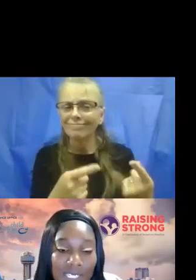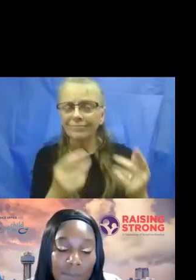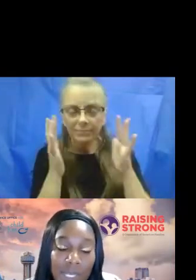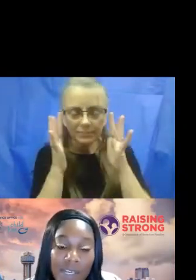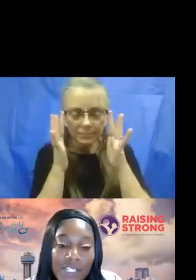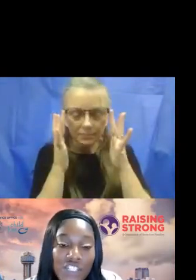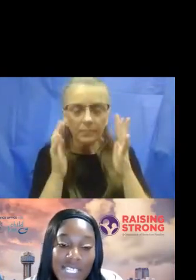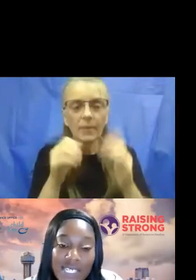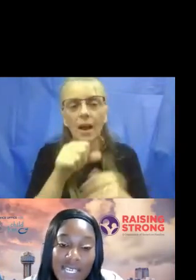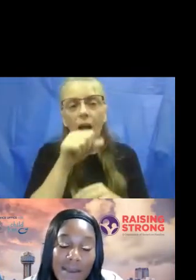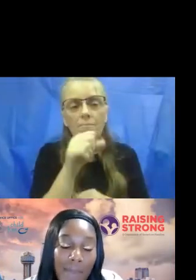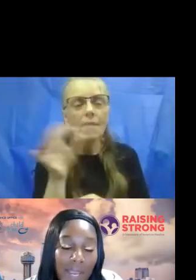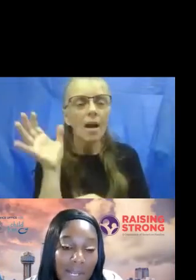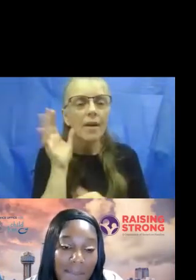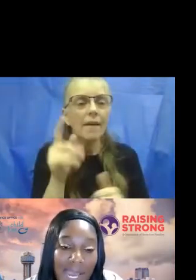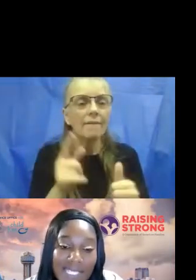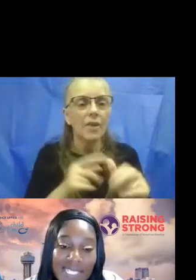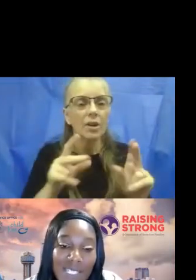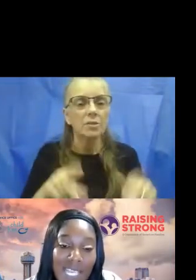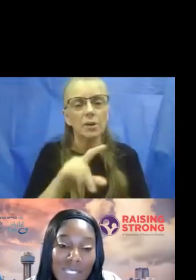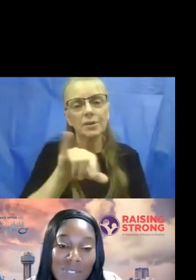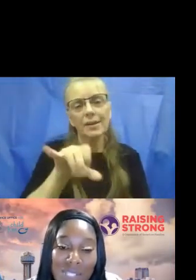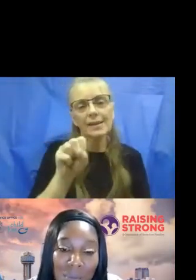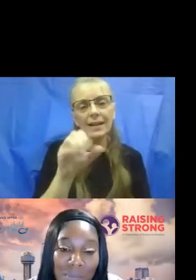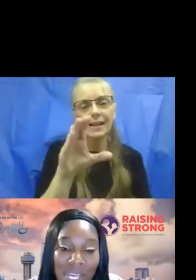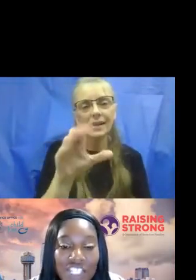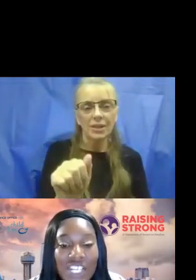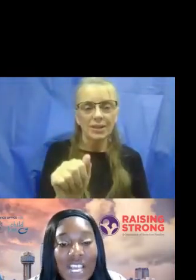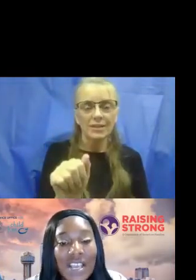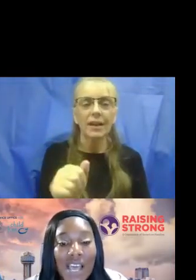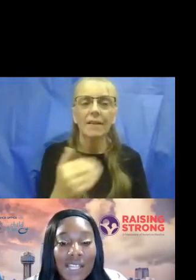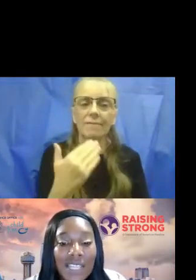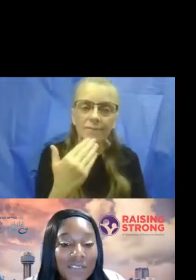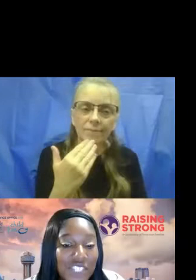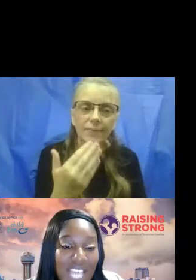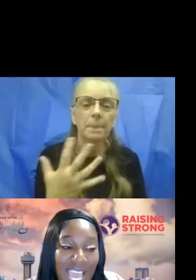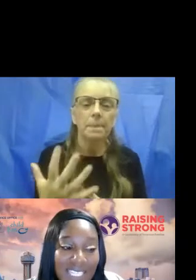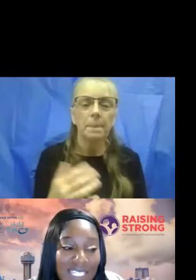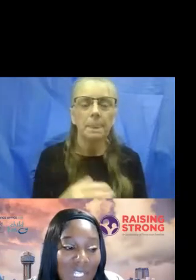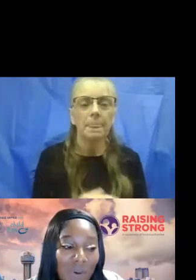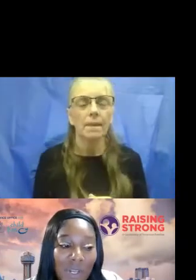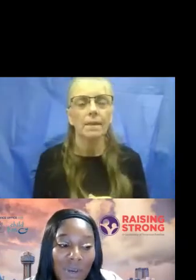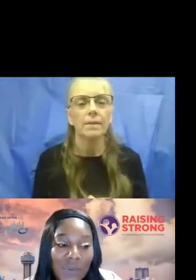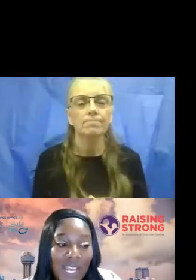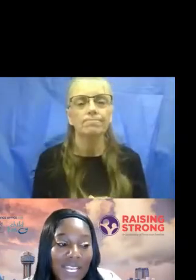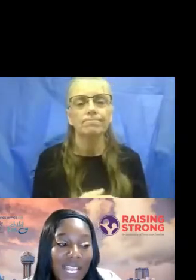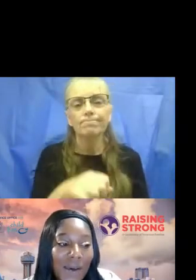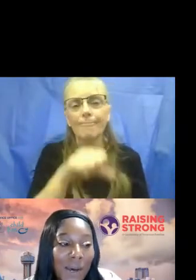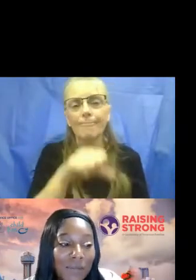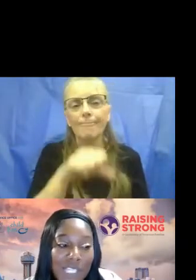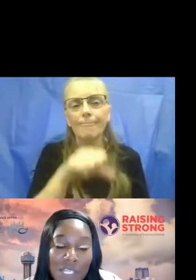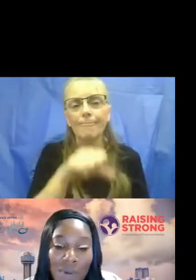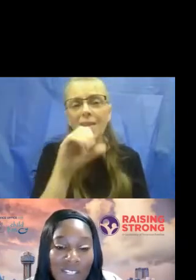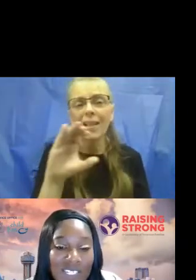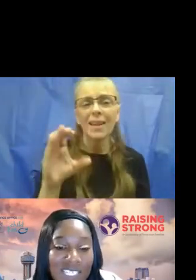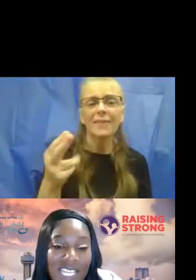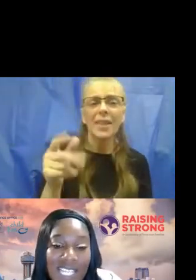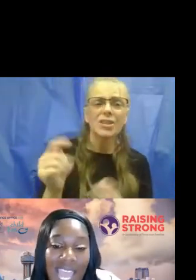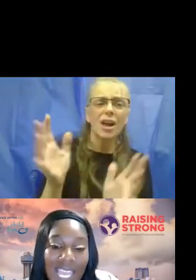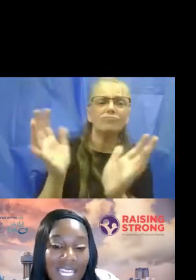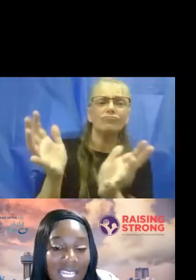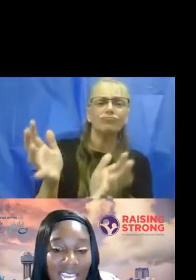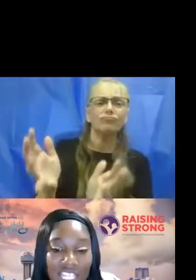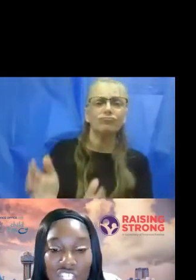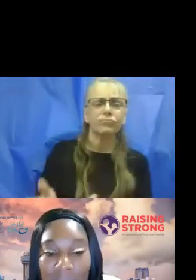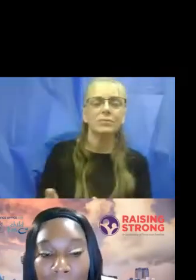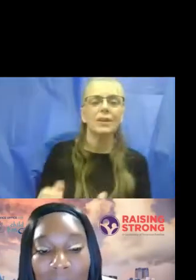our first speaker, Jessica, Parent Ambassador. Thank you so much. I love the chat that's going on right now. Hopefully you all are seeing